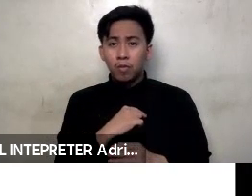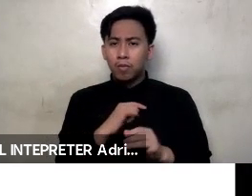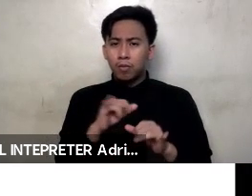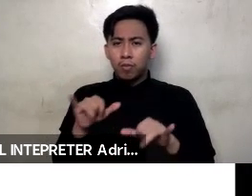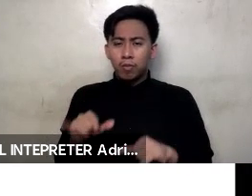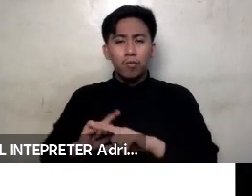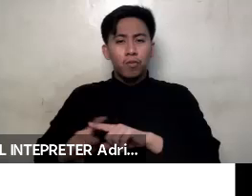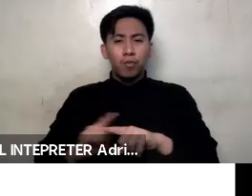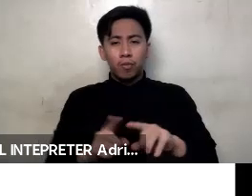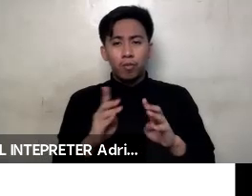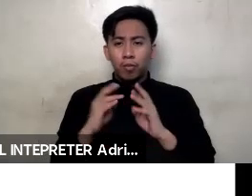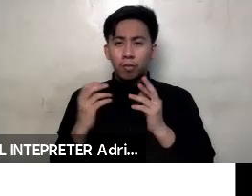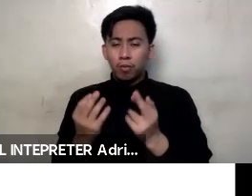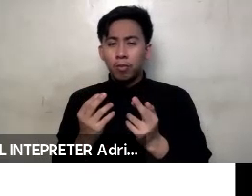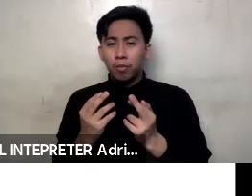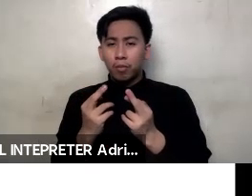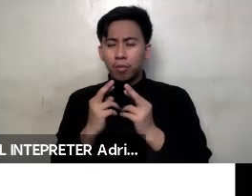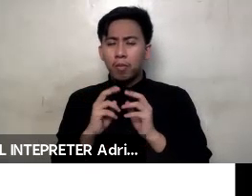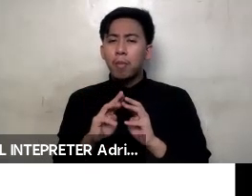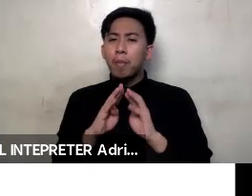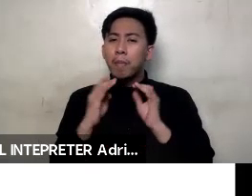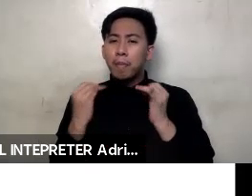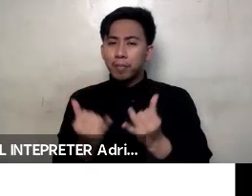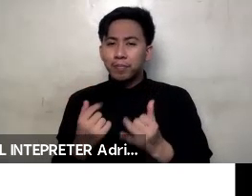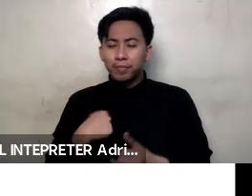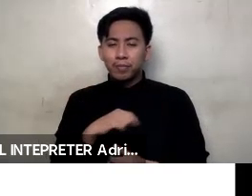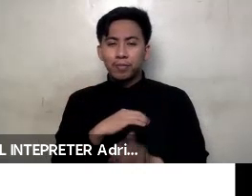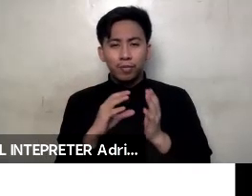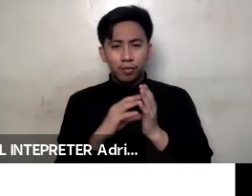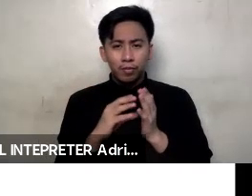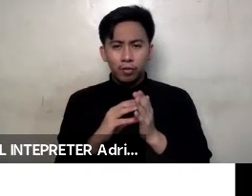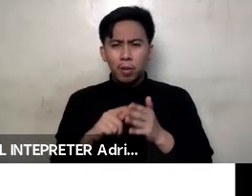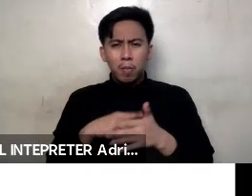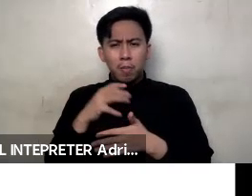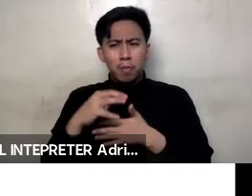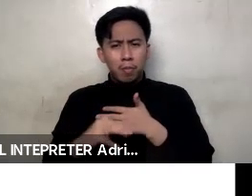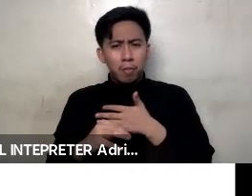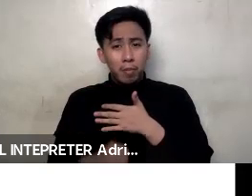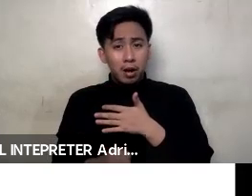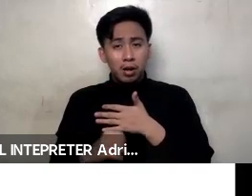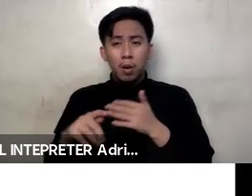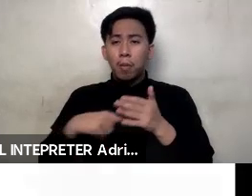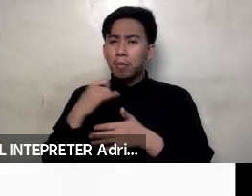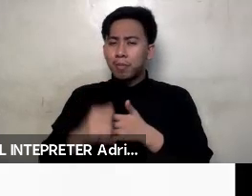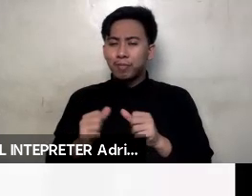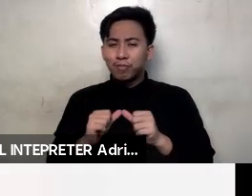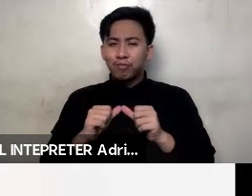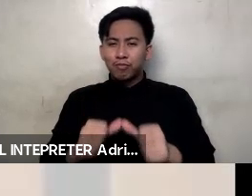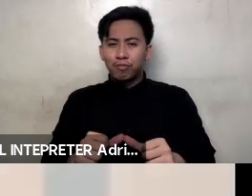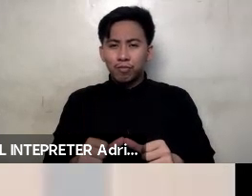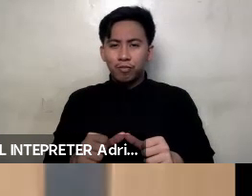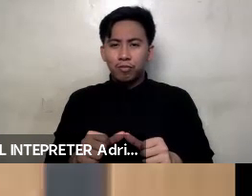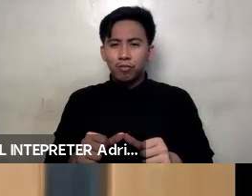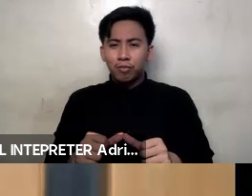barangays of the city manage a sustainable project that will uplift the living standard of